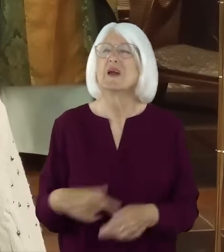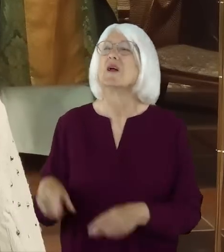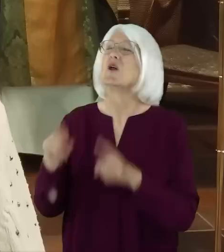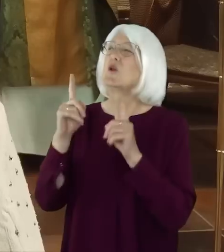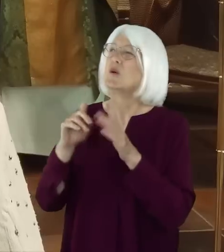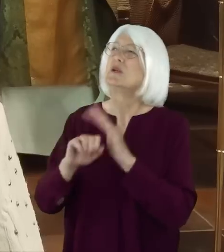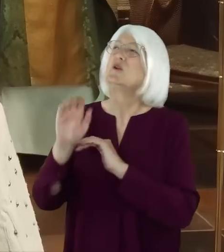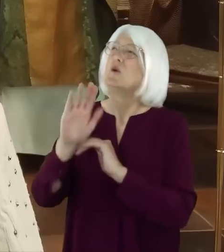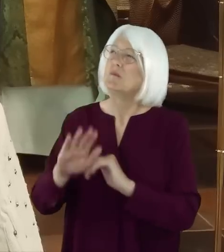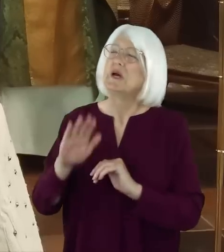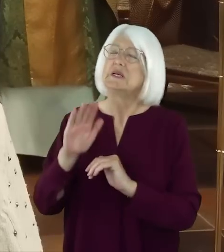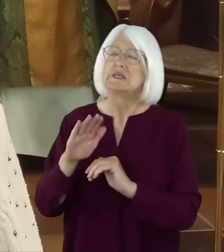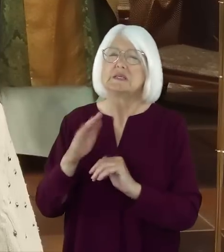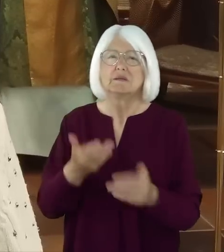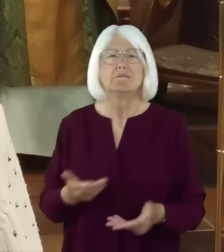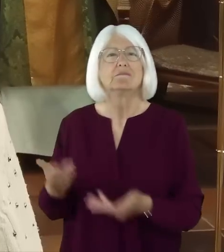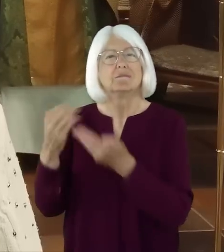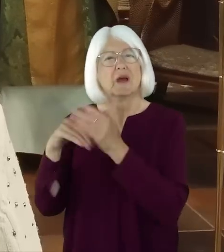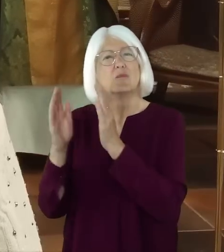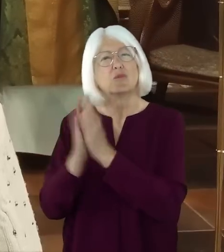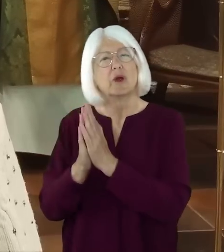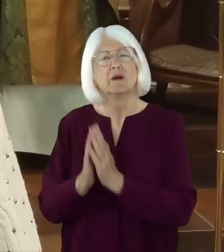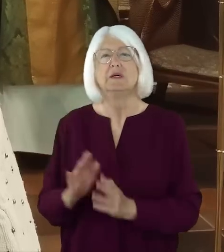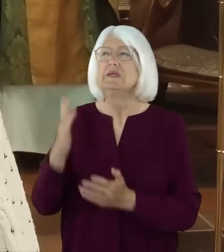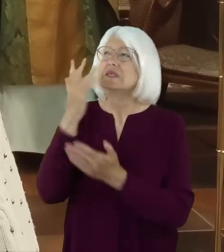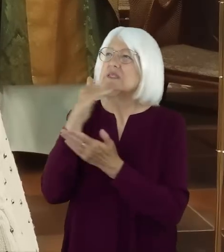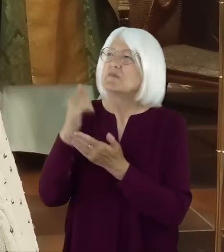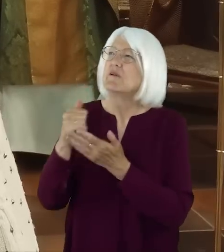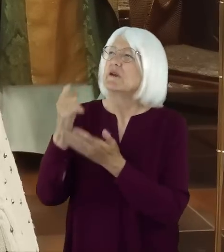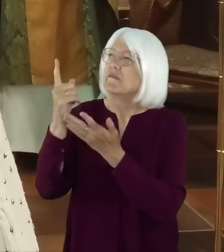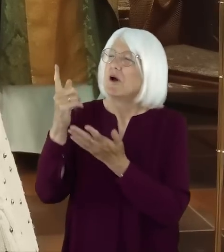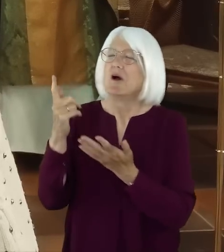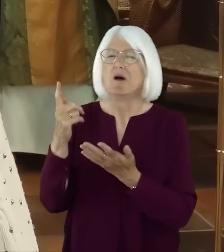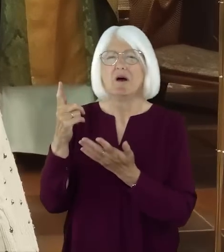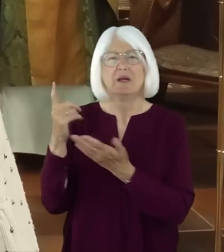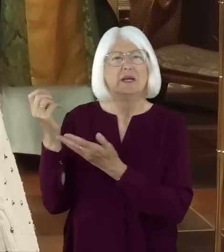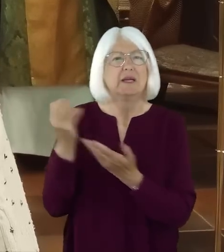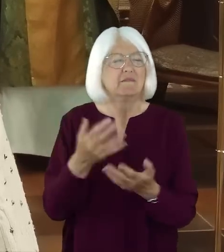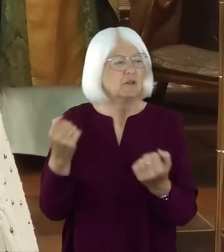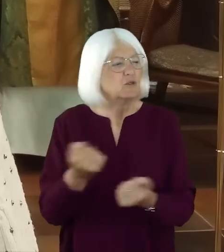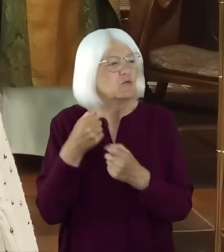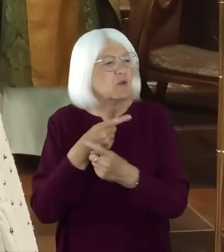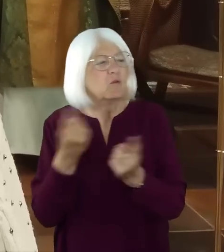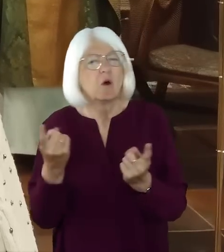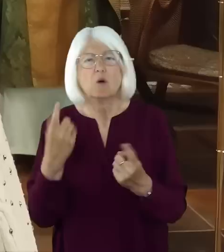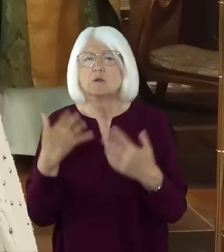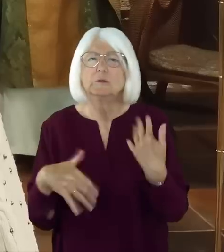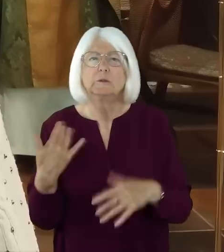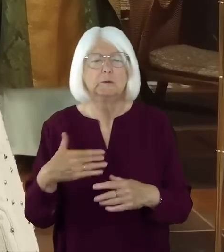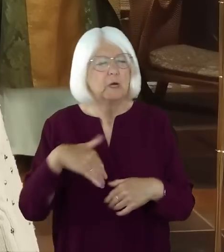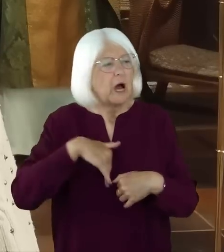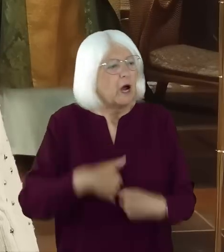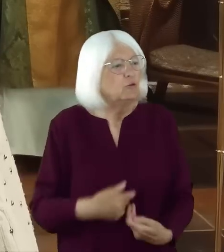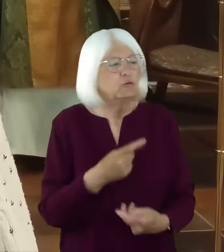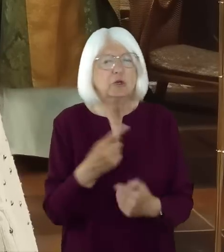Lord, in your mercy. Hear our prayer. Spirit of God, give strength to those in any kind of distress,